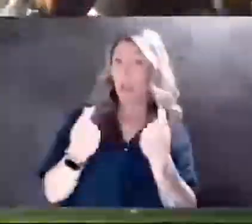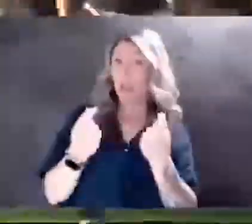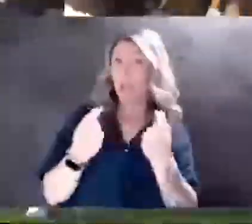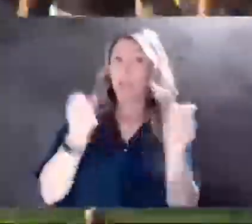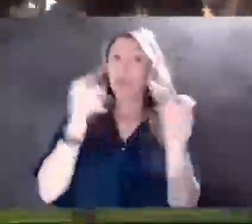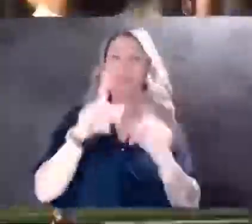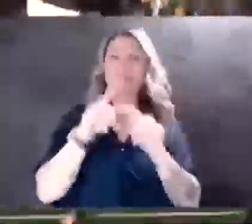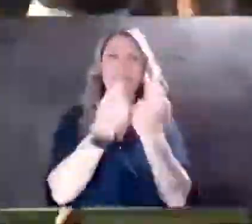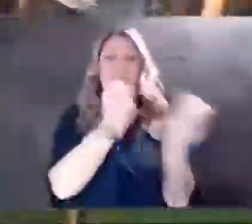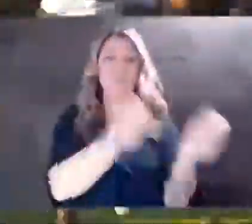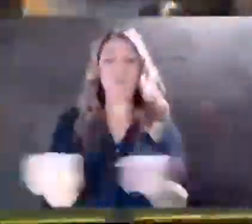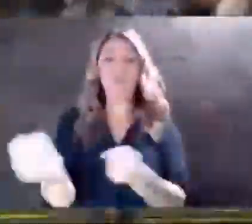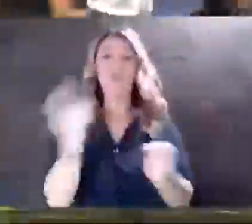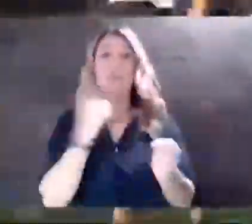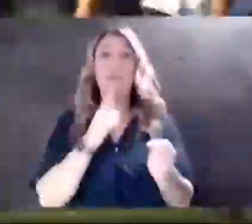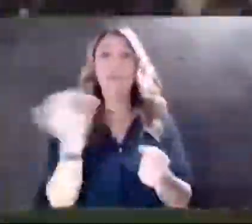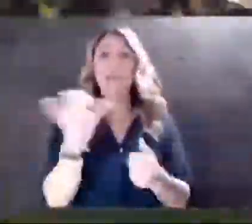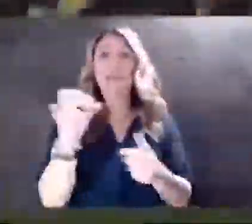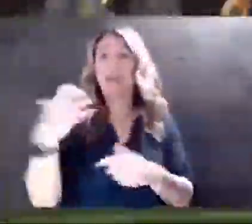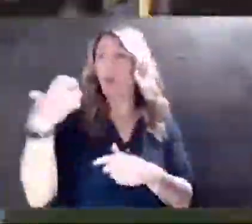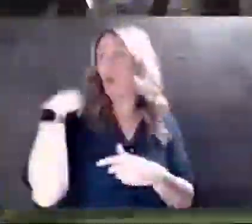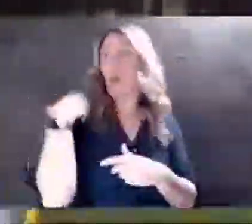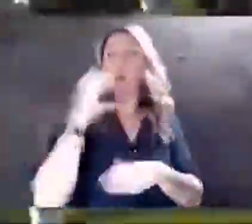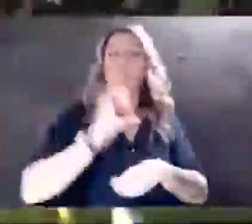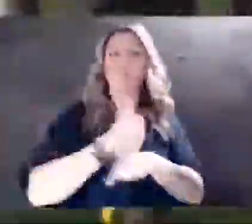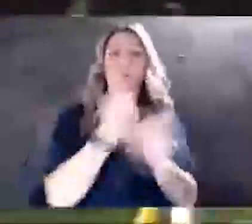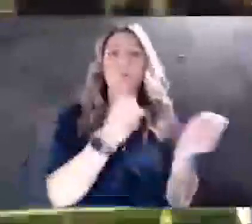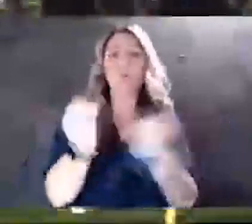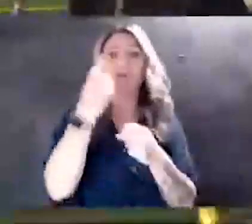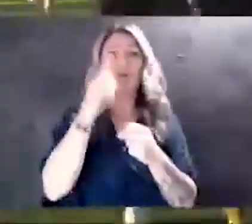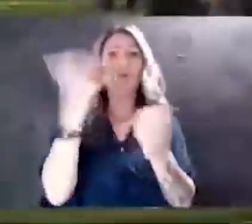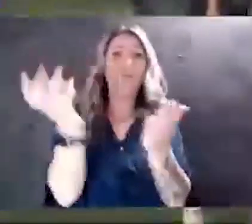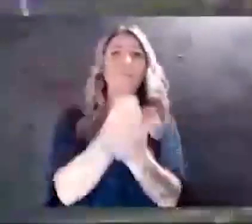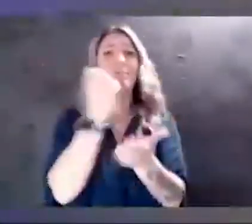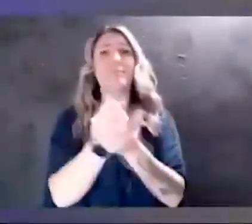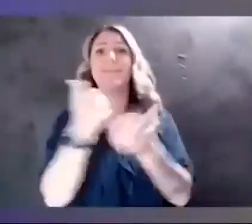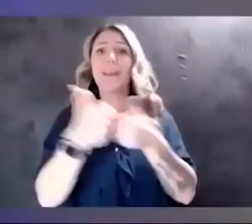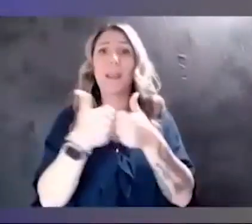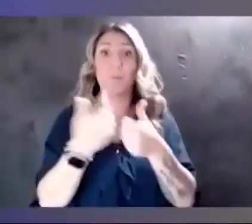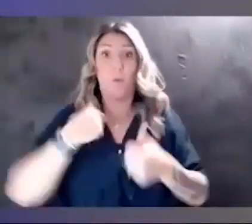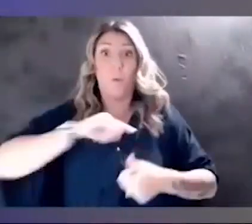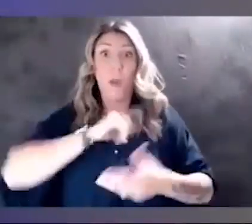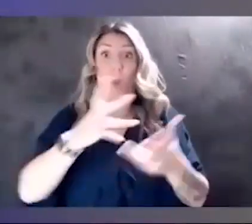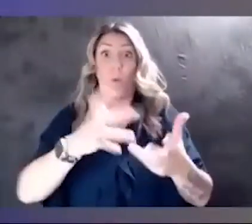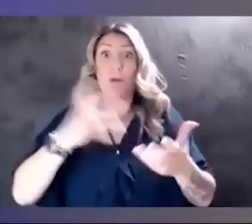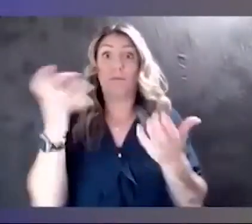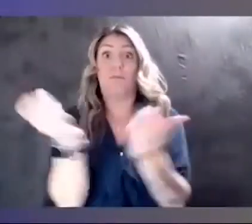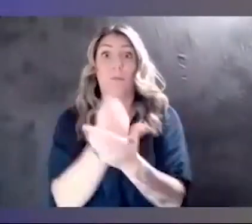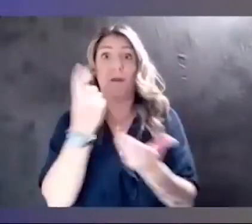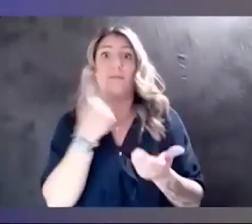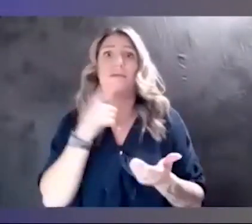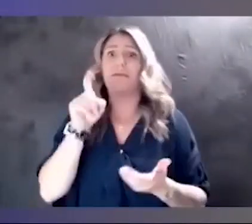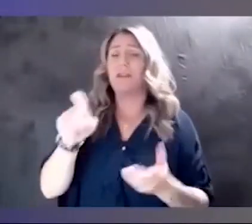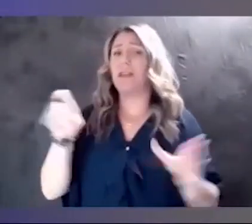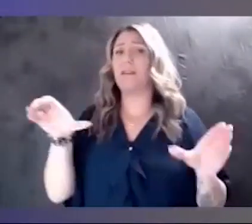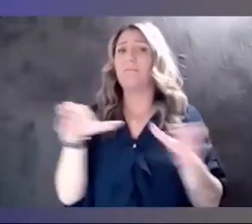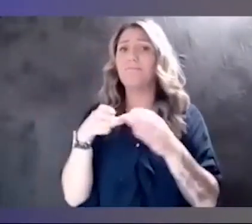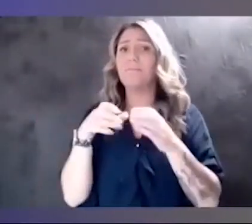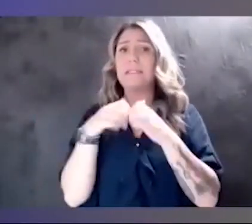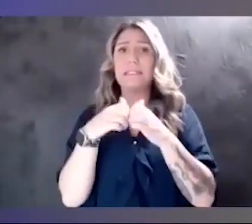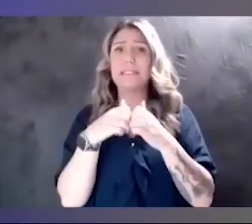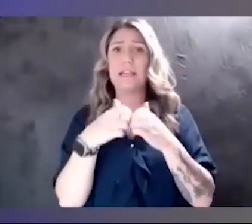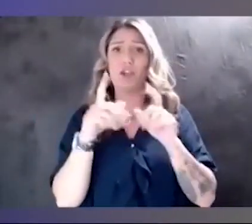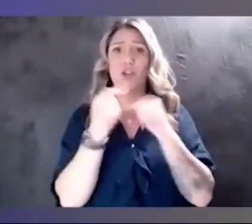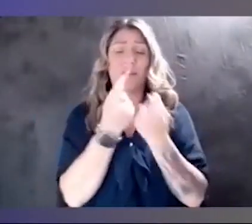different than your coach sets up a strategy for winning a game. If we want to win this game, we've got to work together as a team, and that's brutal